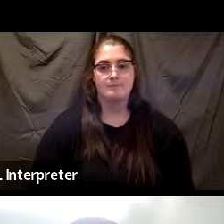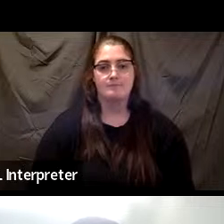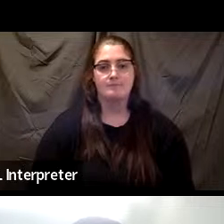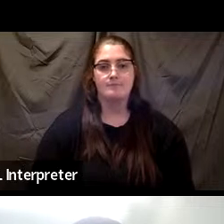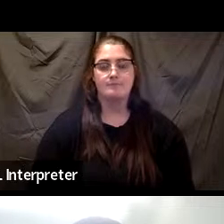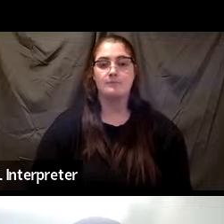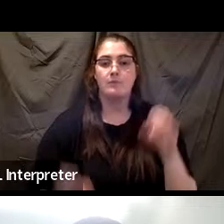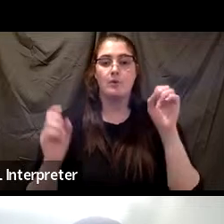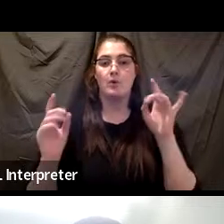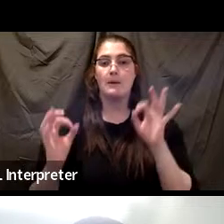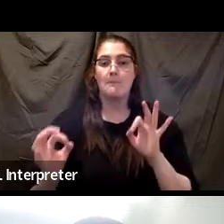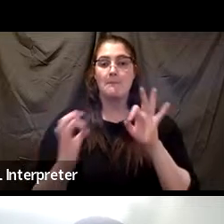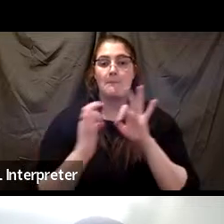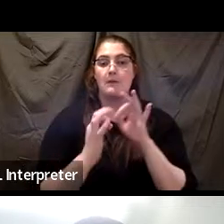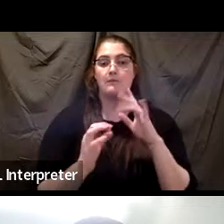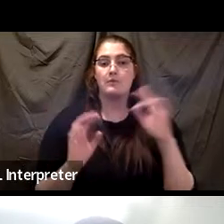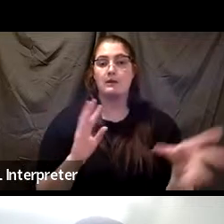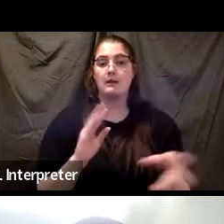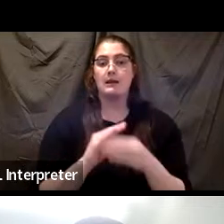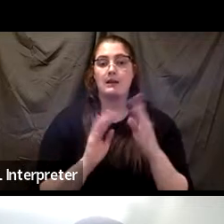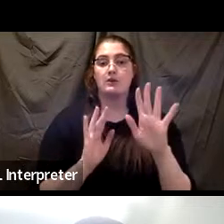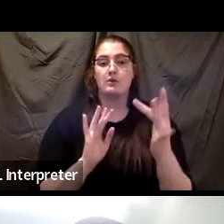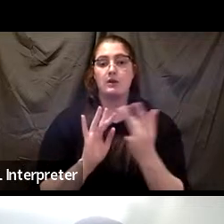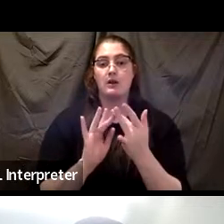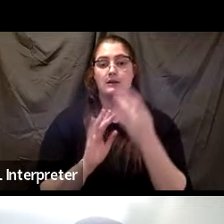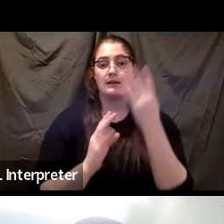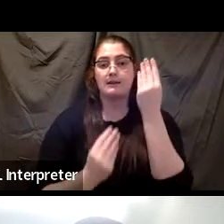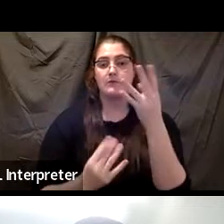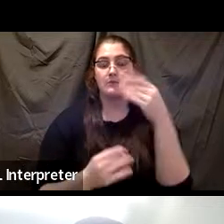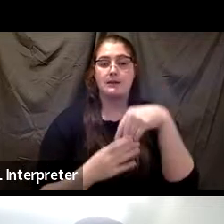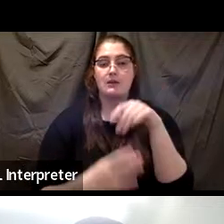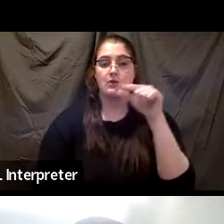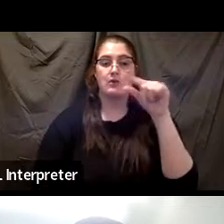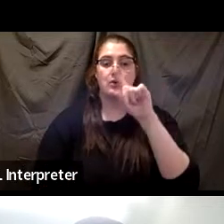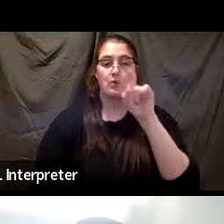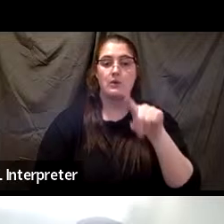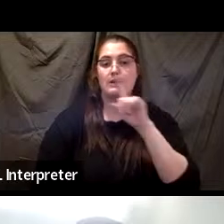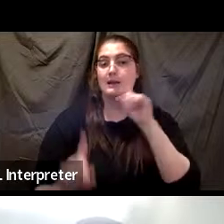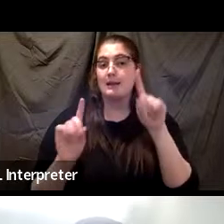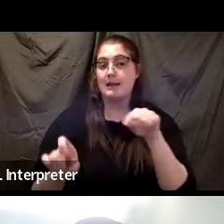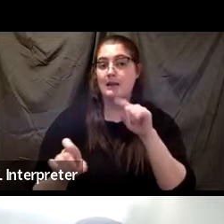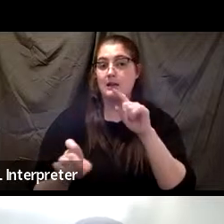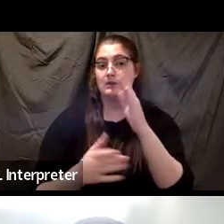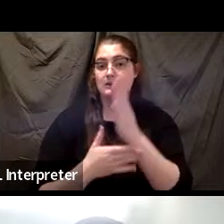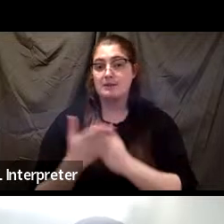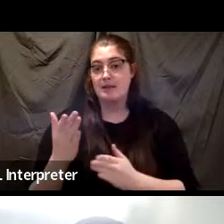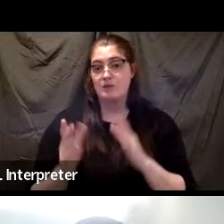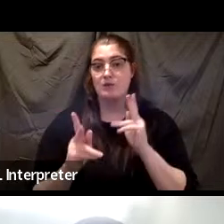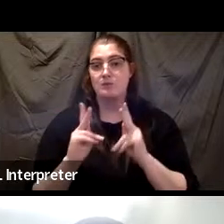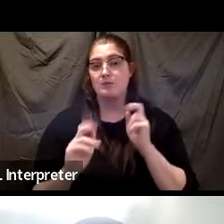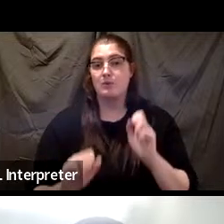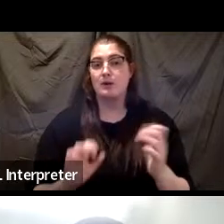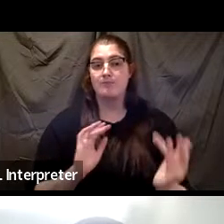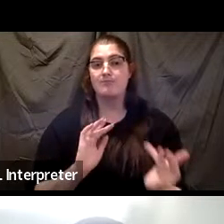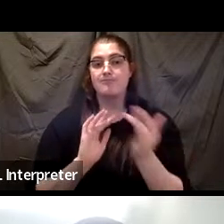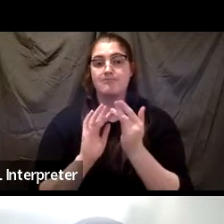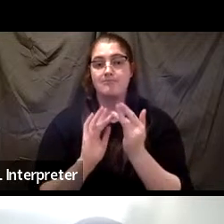Okay, perfect, Captain. We added your contact information in the Q&A section so people can reach out to you there.